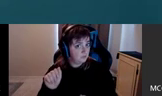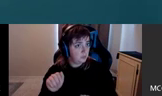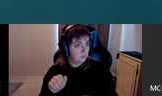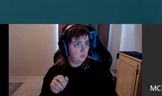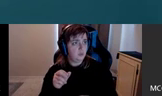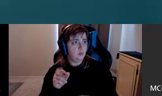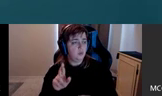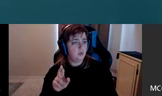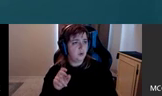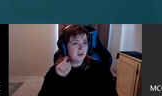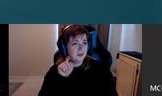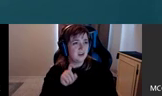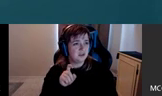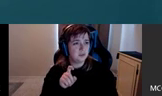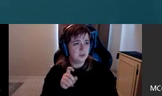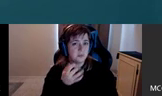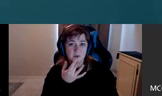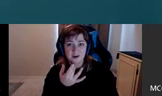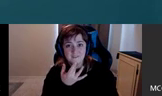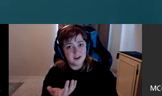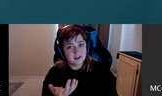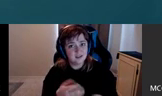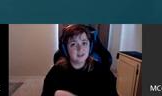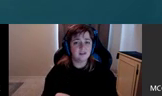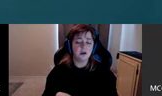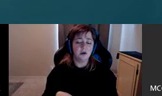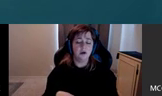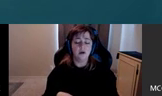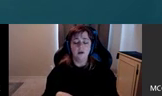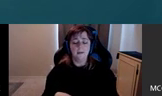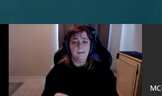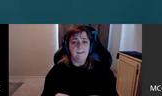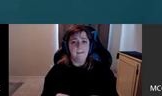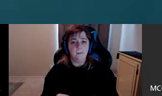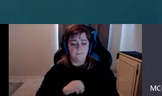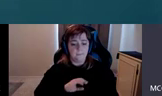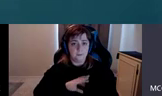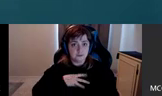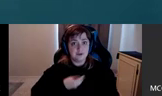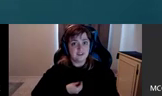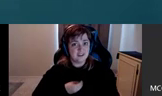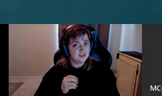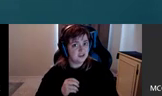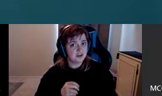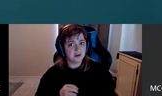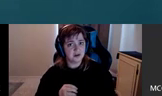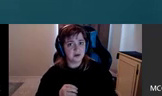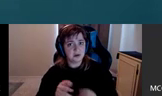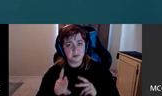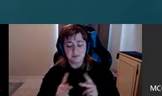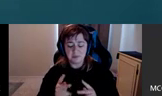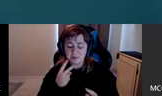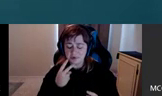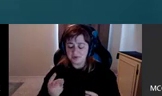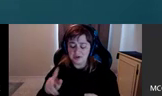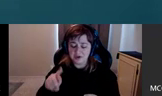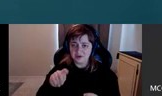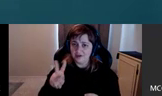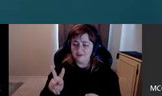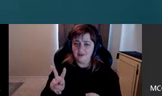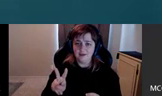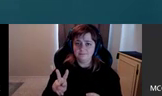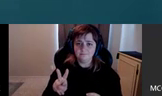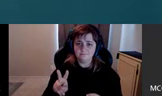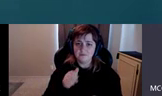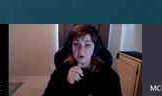new to read about a gay or lesbian character or transgender character in a book or see them on television in any kind of medium for